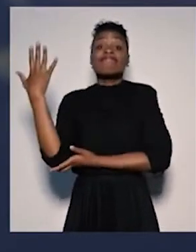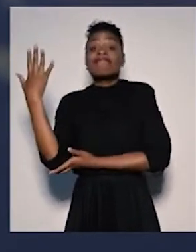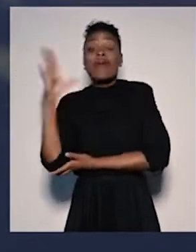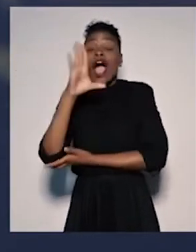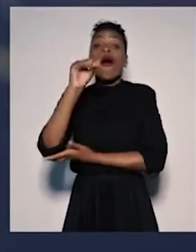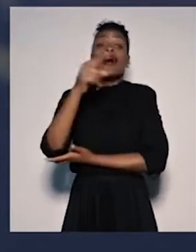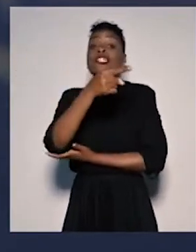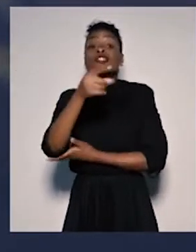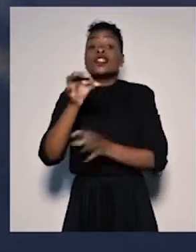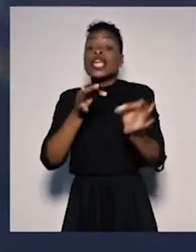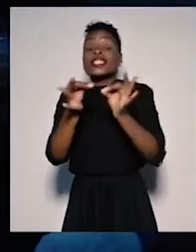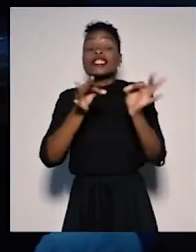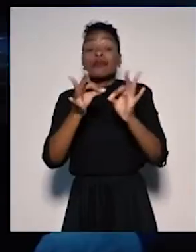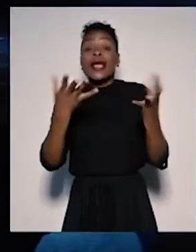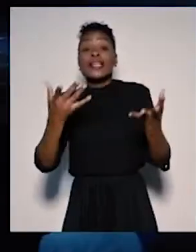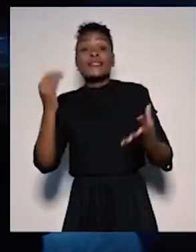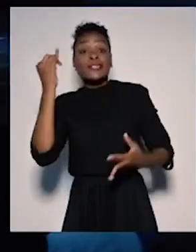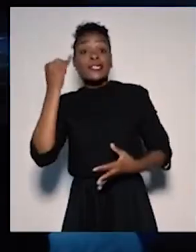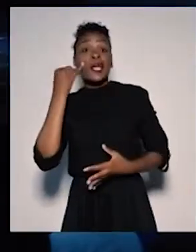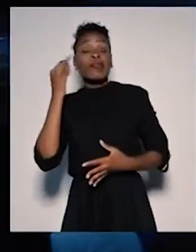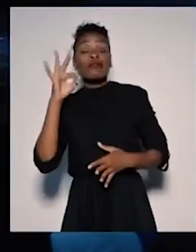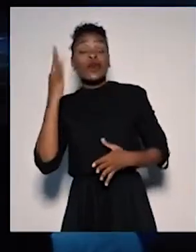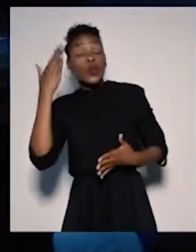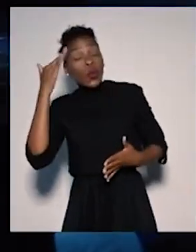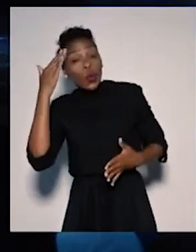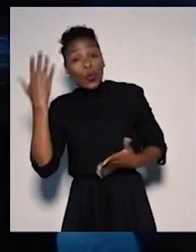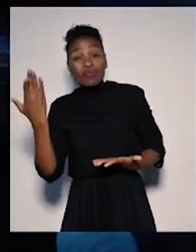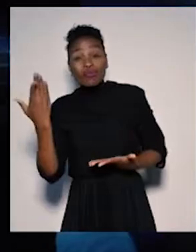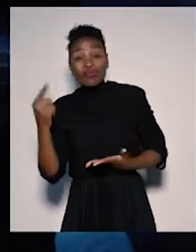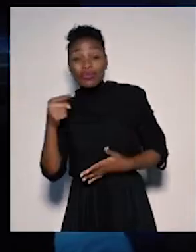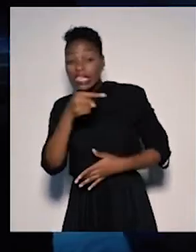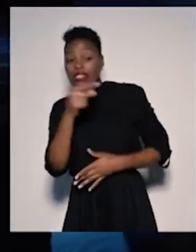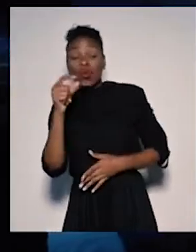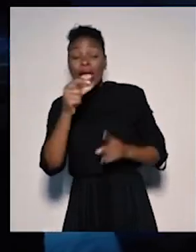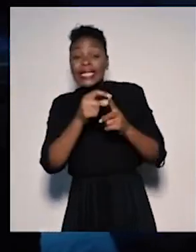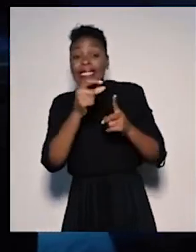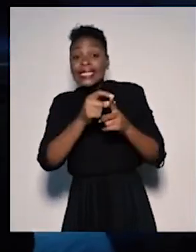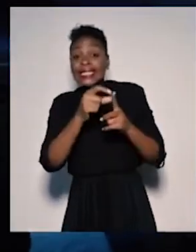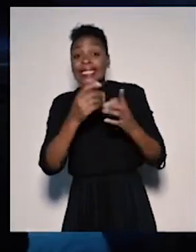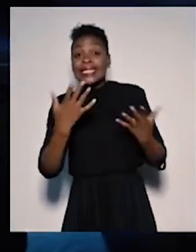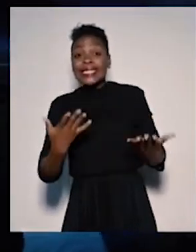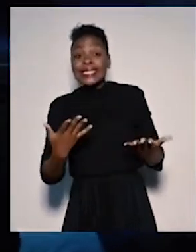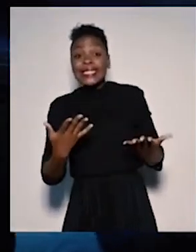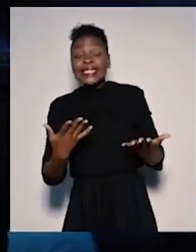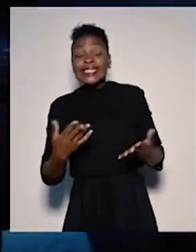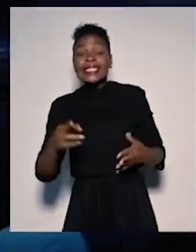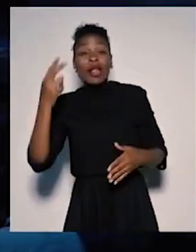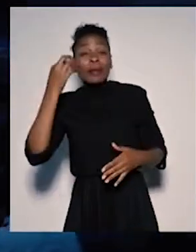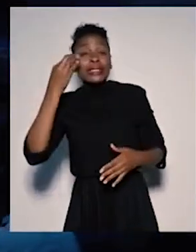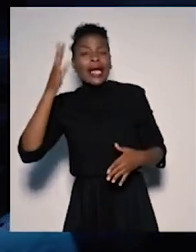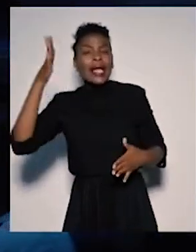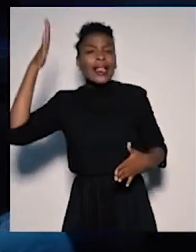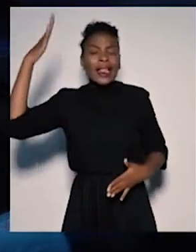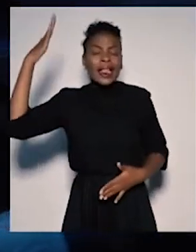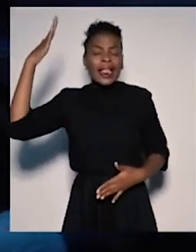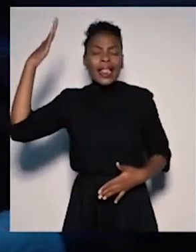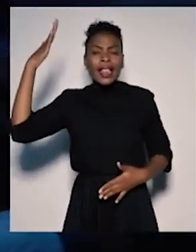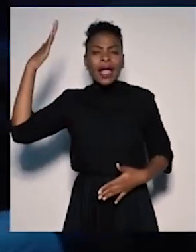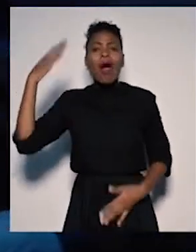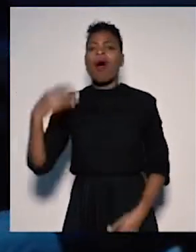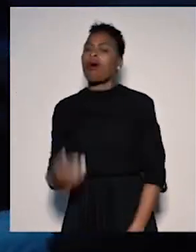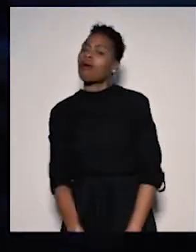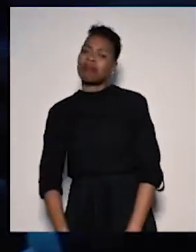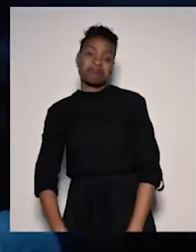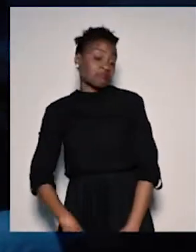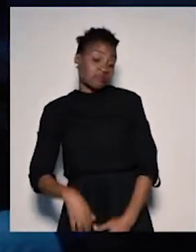ask you to explain. How many of you know what a fleece is? Can I see your hands? Raise it high. Let me see it. Oh,